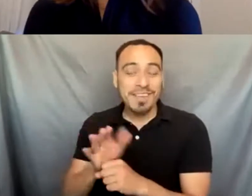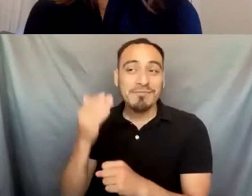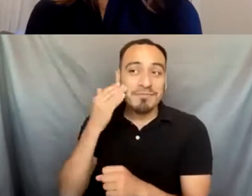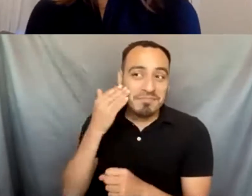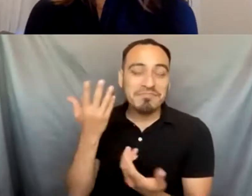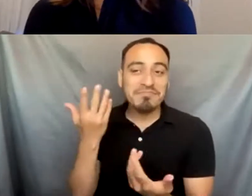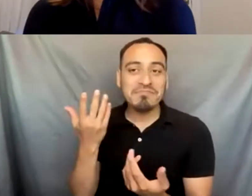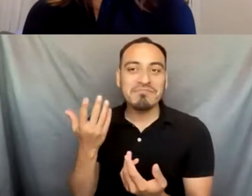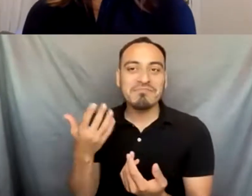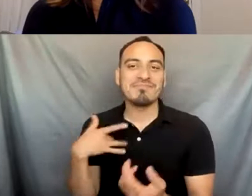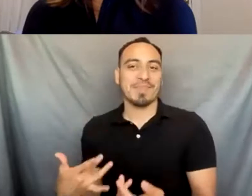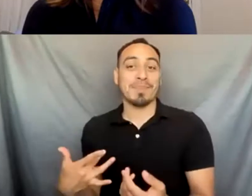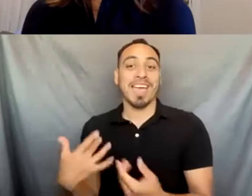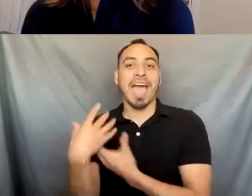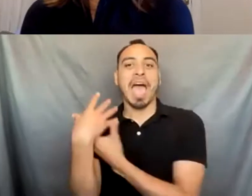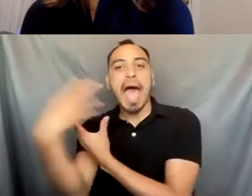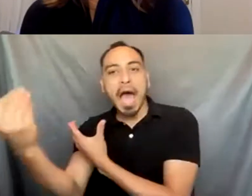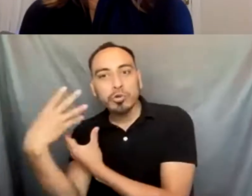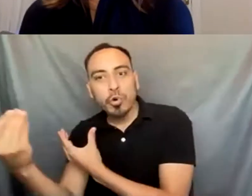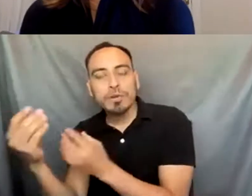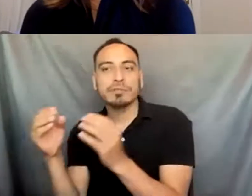generally outdoors is going to be better than indoors.